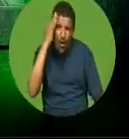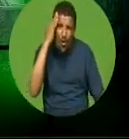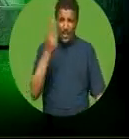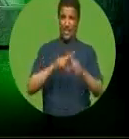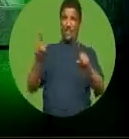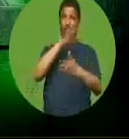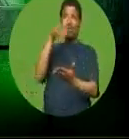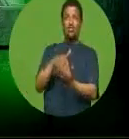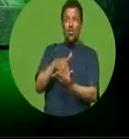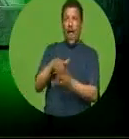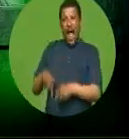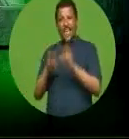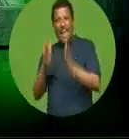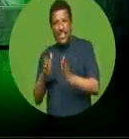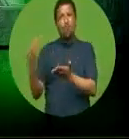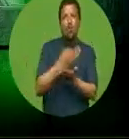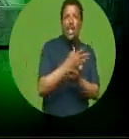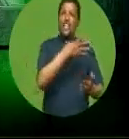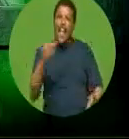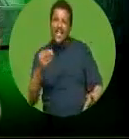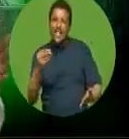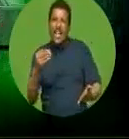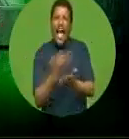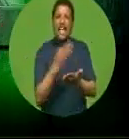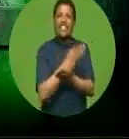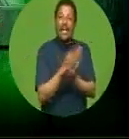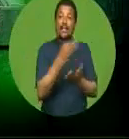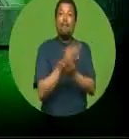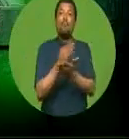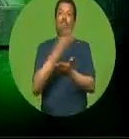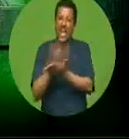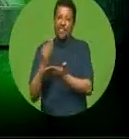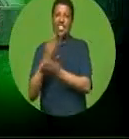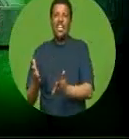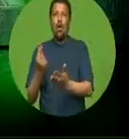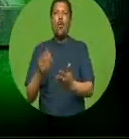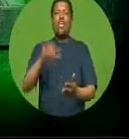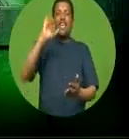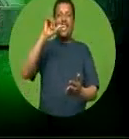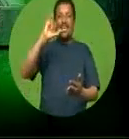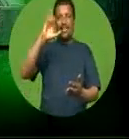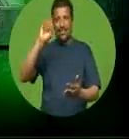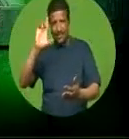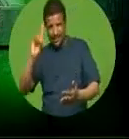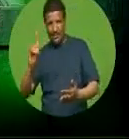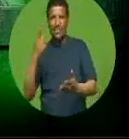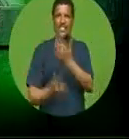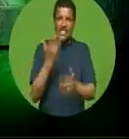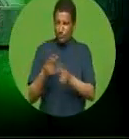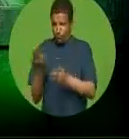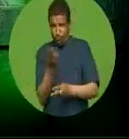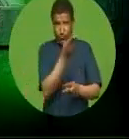difference between agricultural production and agricultural productivity or yield? Discuss this in